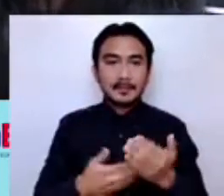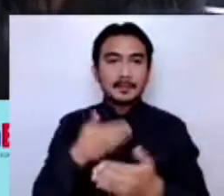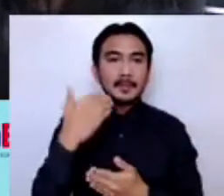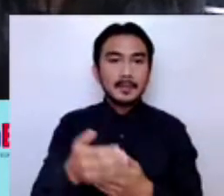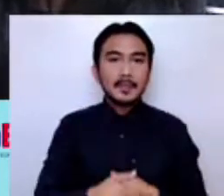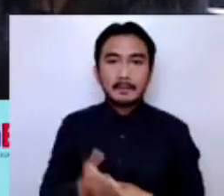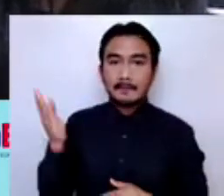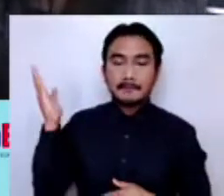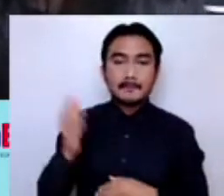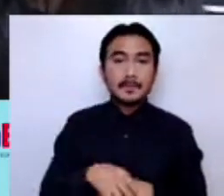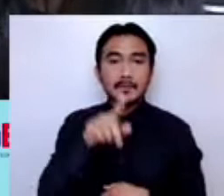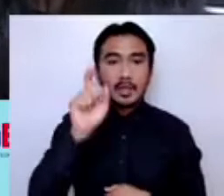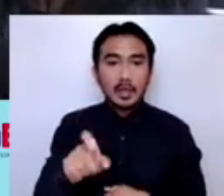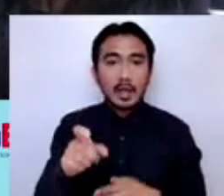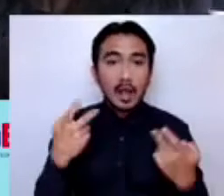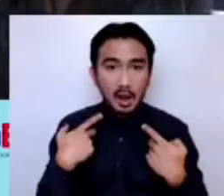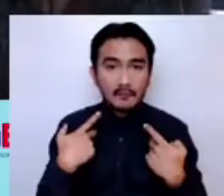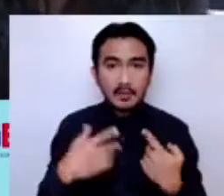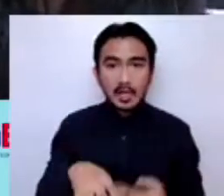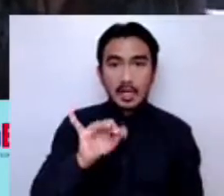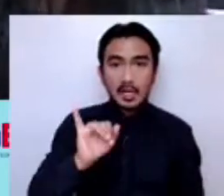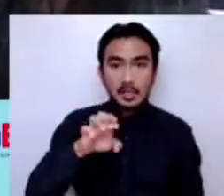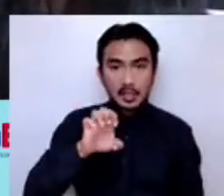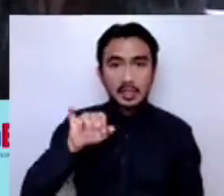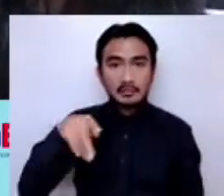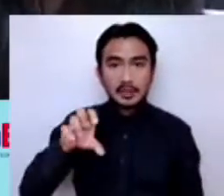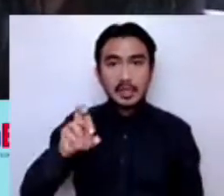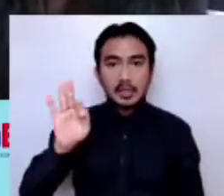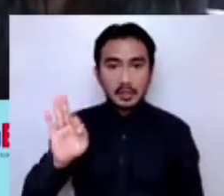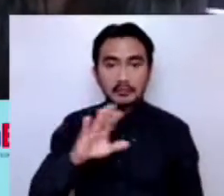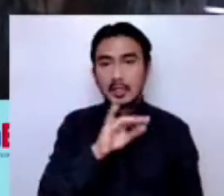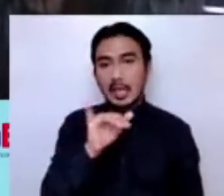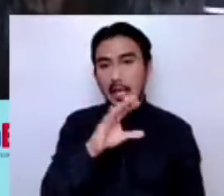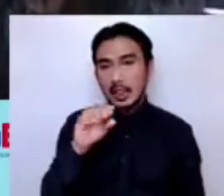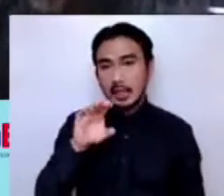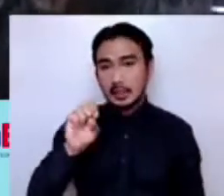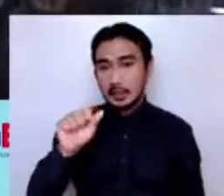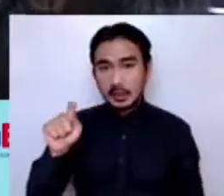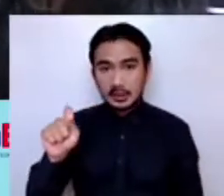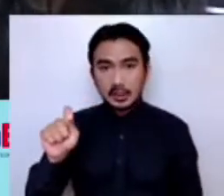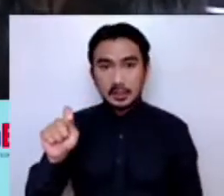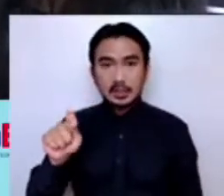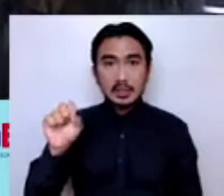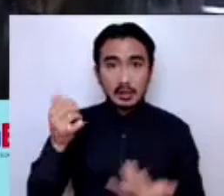Next, will there be an Eipcrf and an ESAT for this school year? The answer is yes.